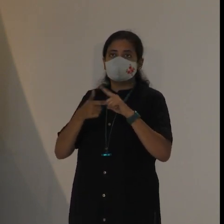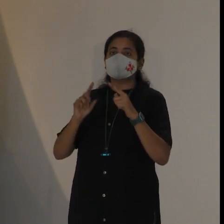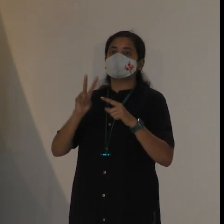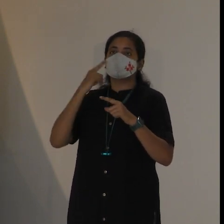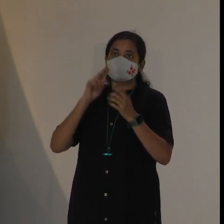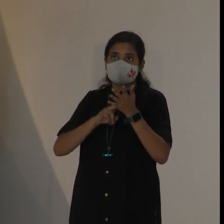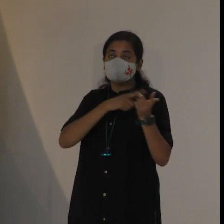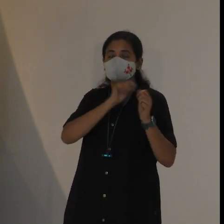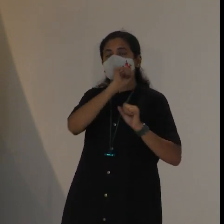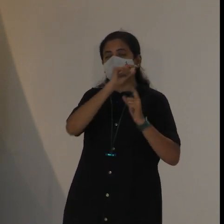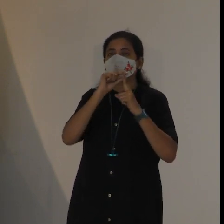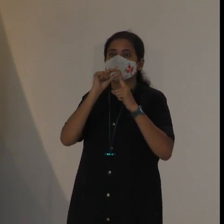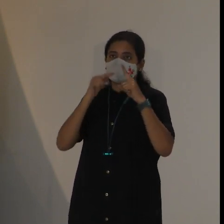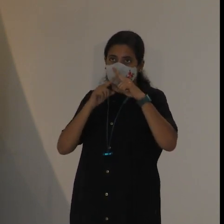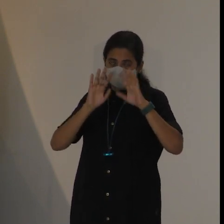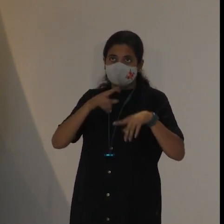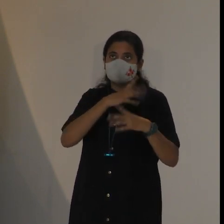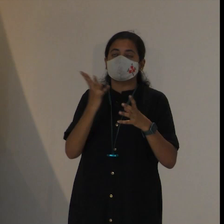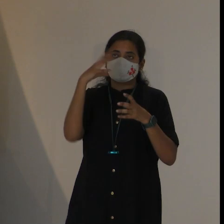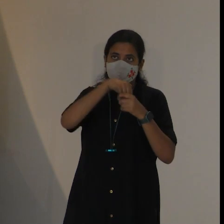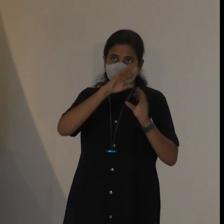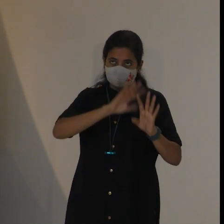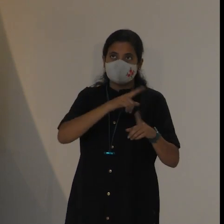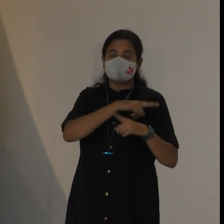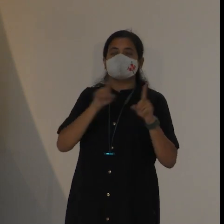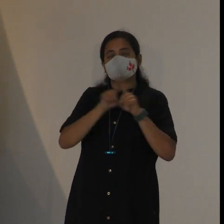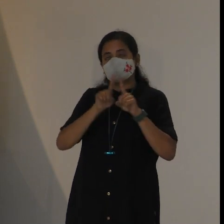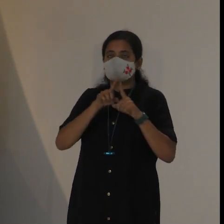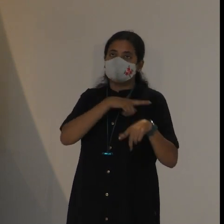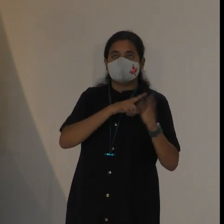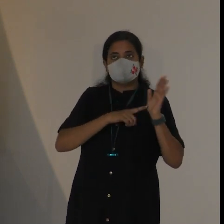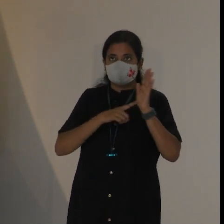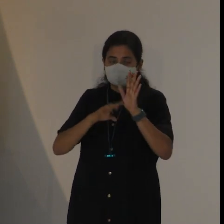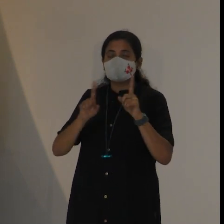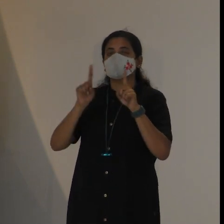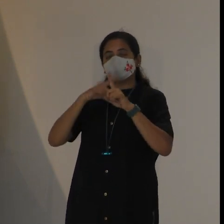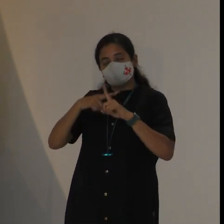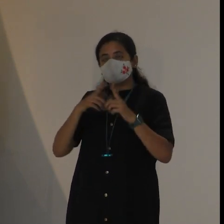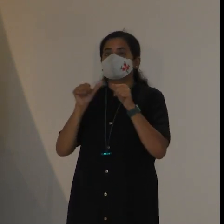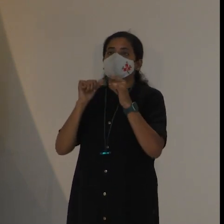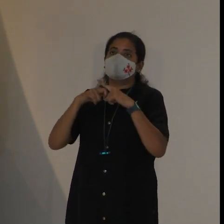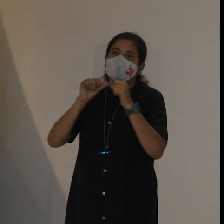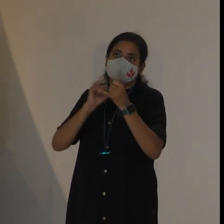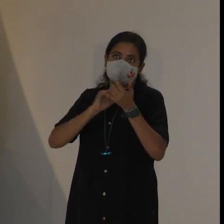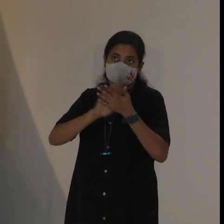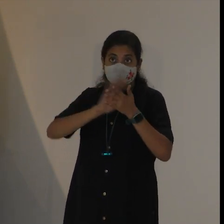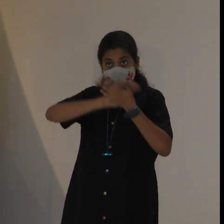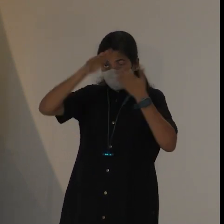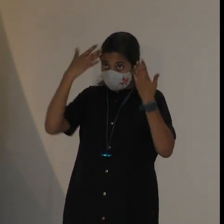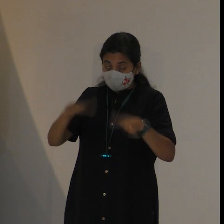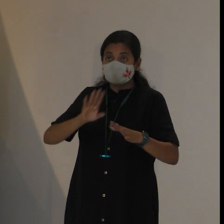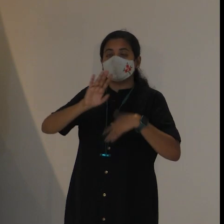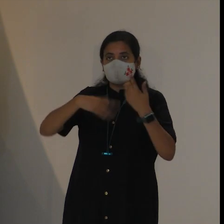a presentation about the project that he's been involved in. The same would happen with Meera and with Akash as well. After that is done, we've